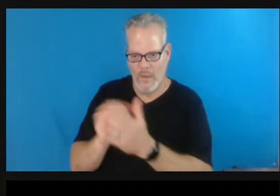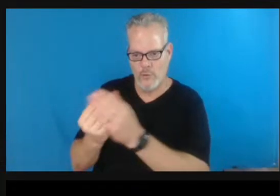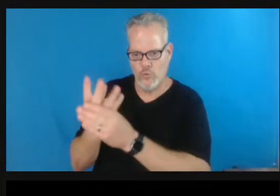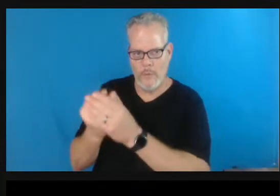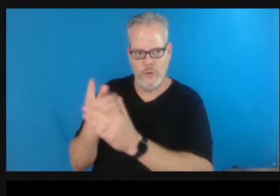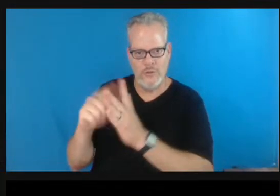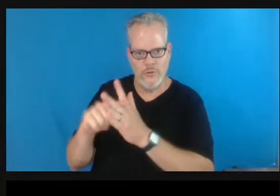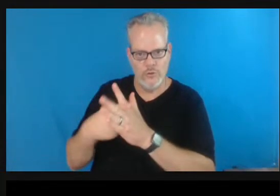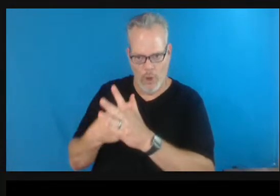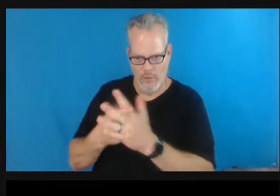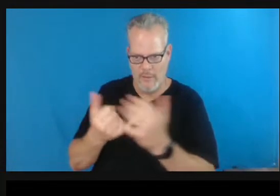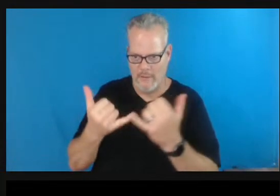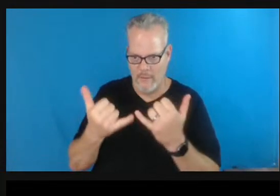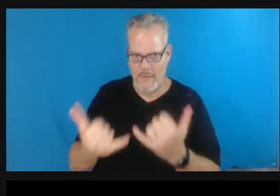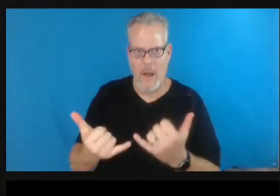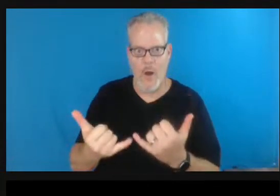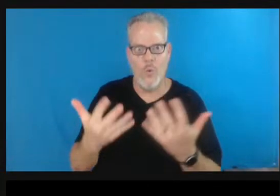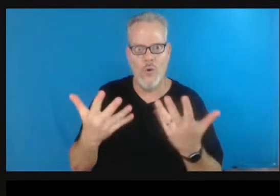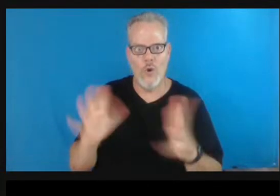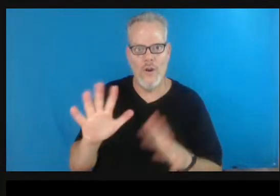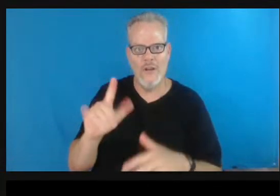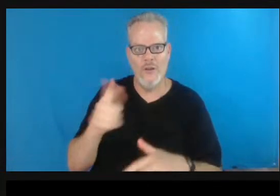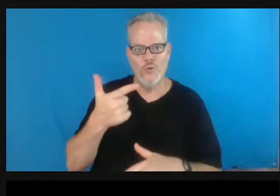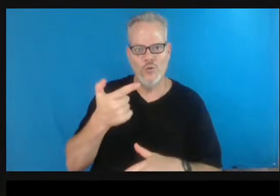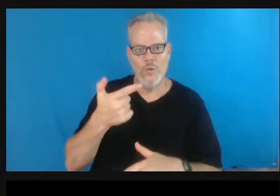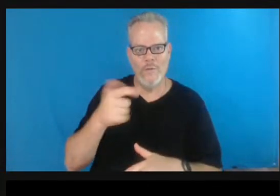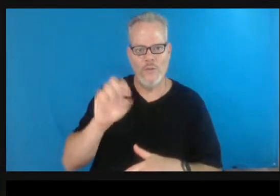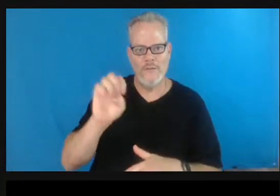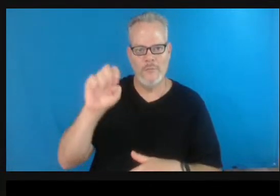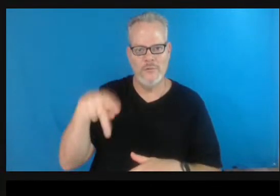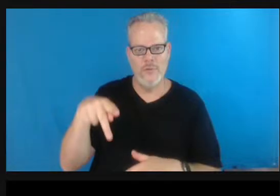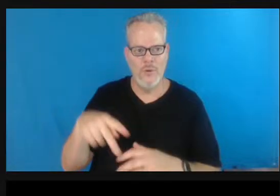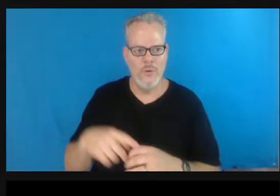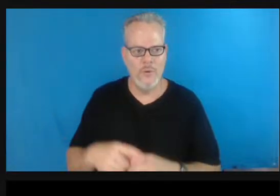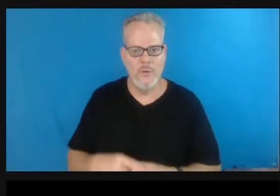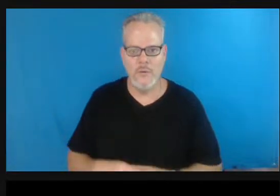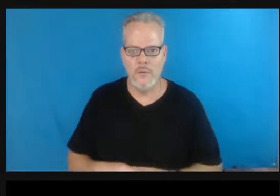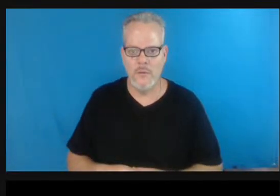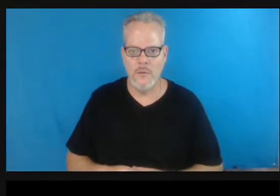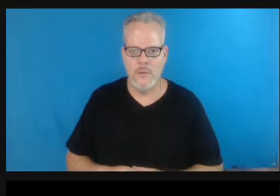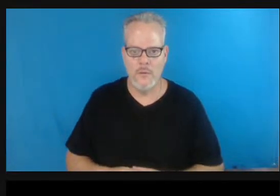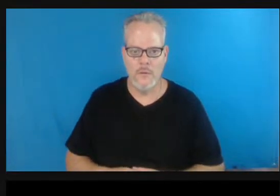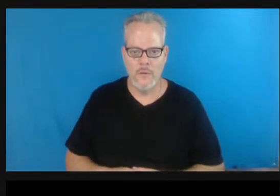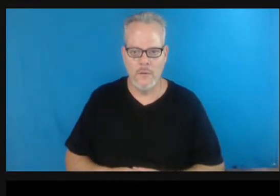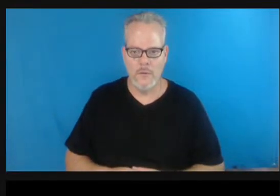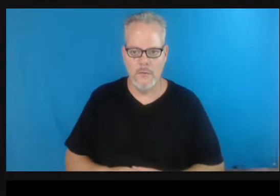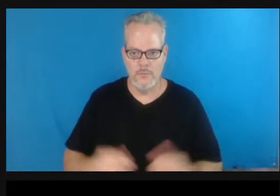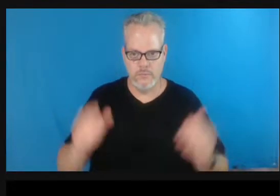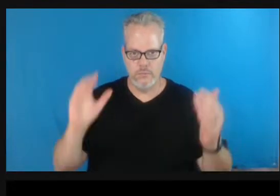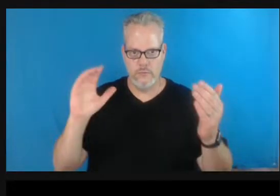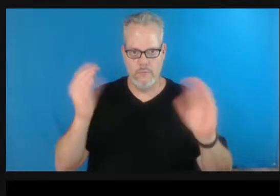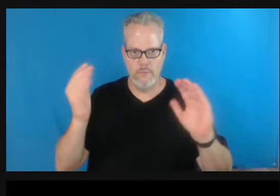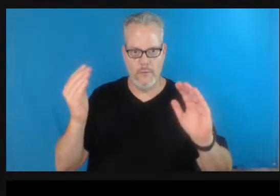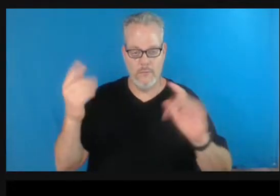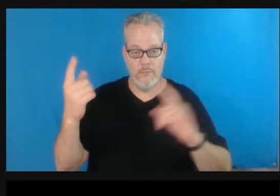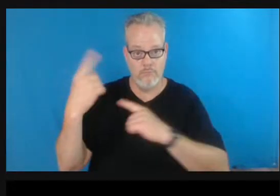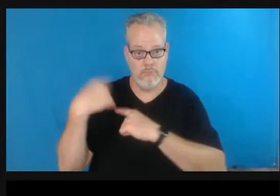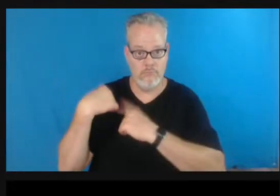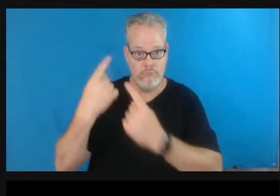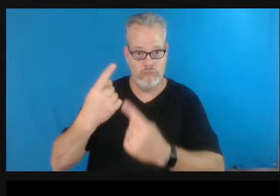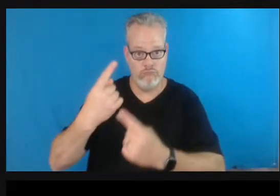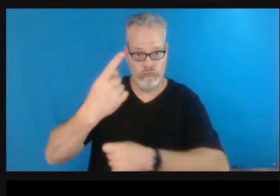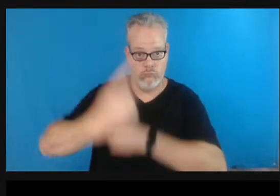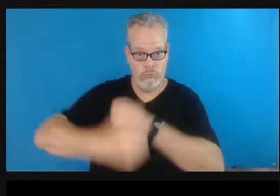led its 21st episode. And very different within the last year pattern since eruption